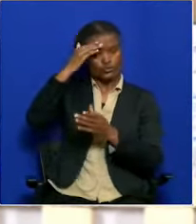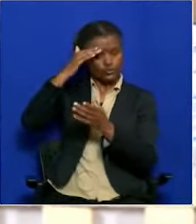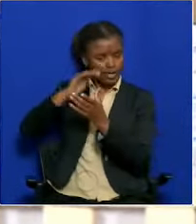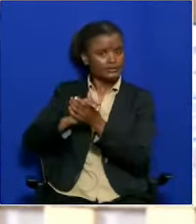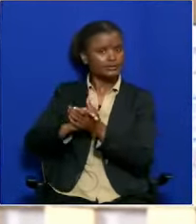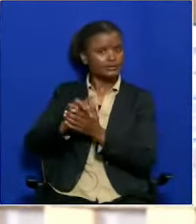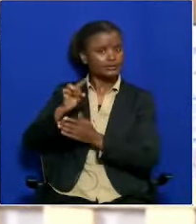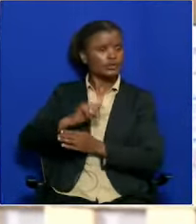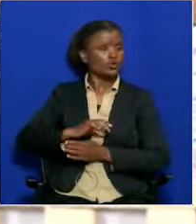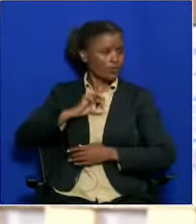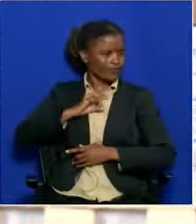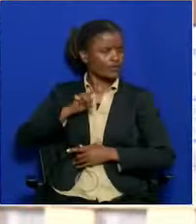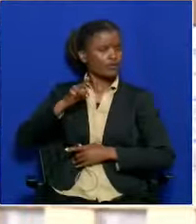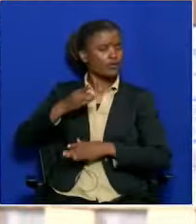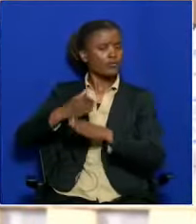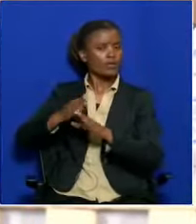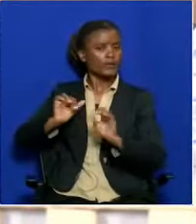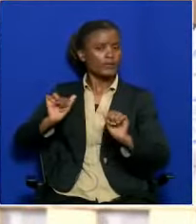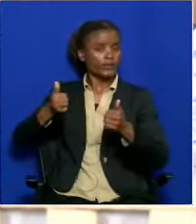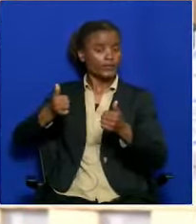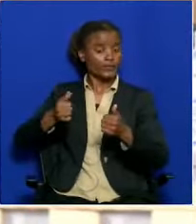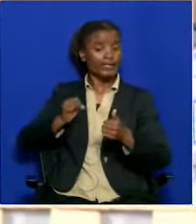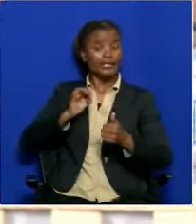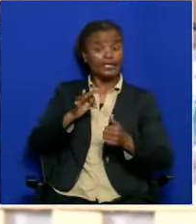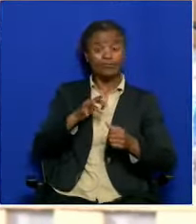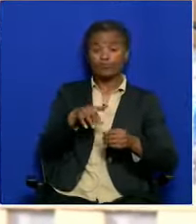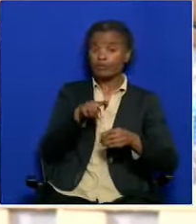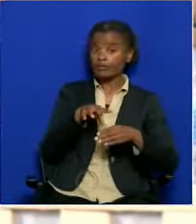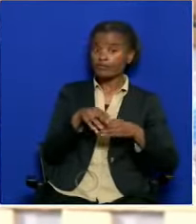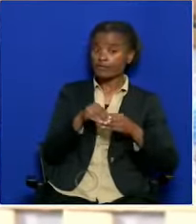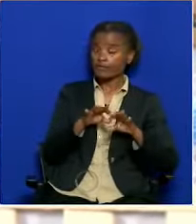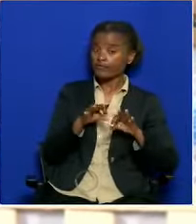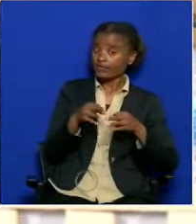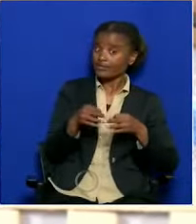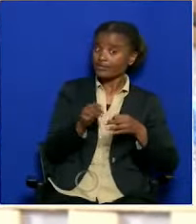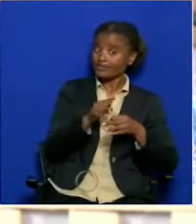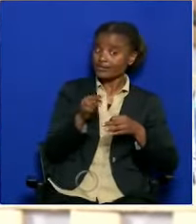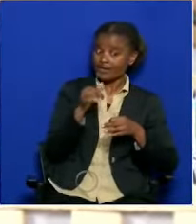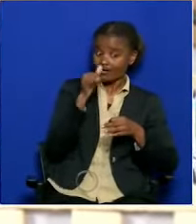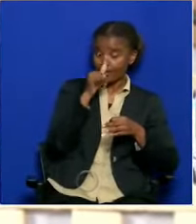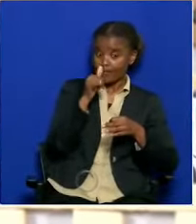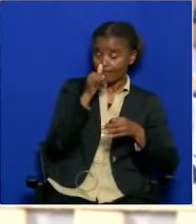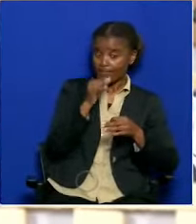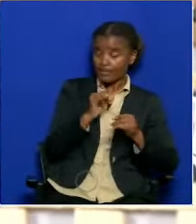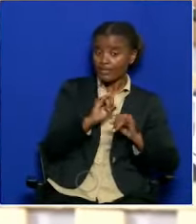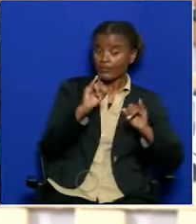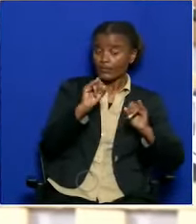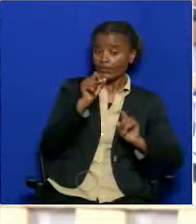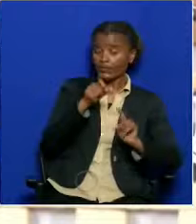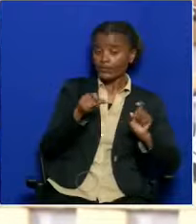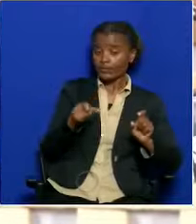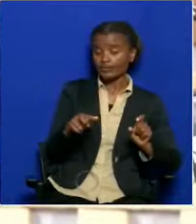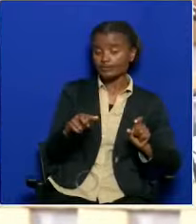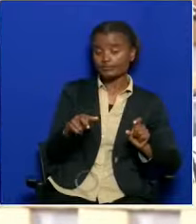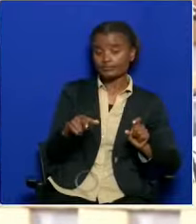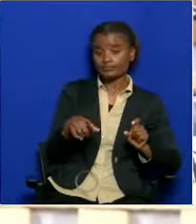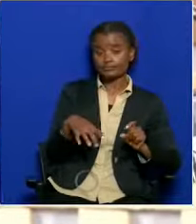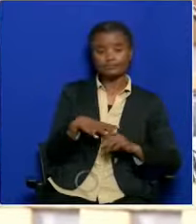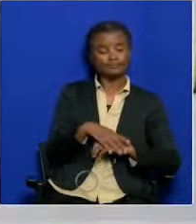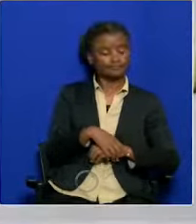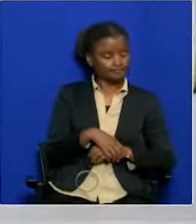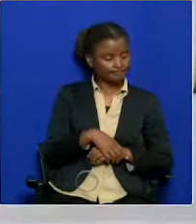are victims of this crime? What confidence would you have in the police? I get the commissioner,